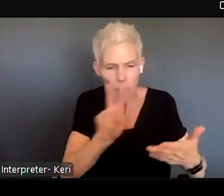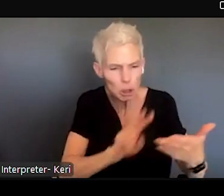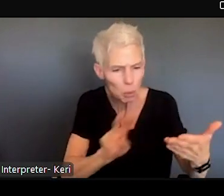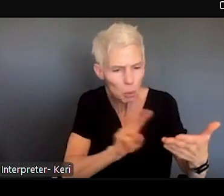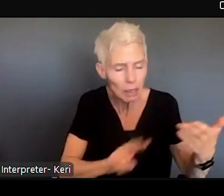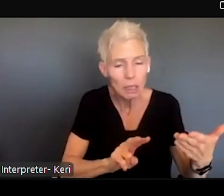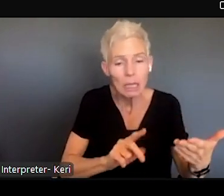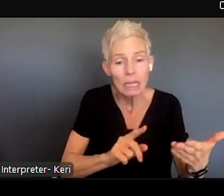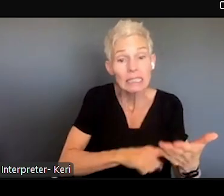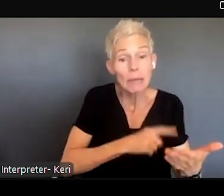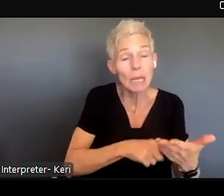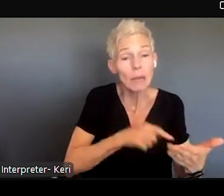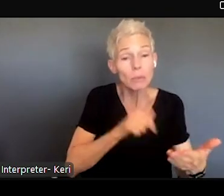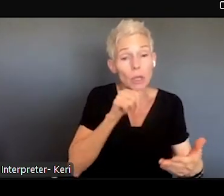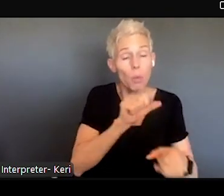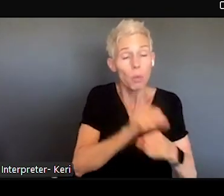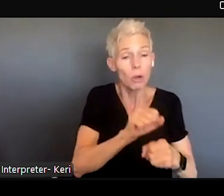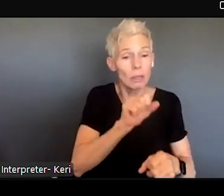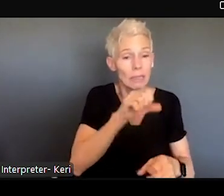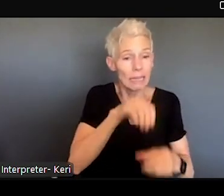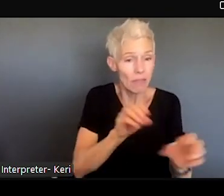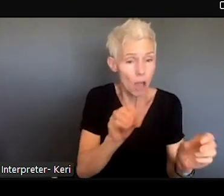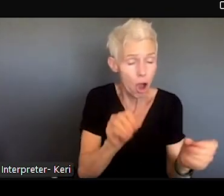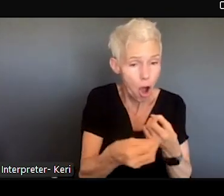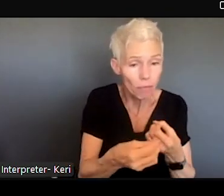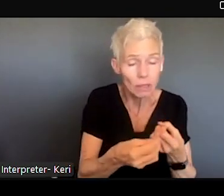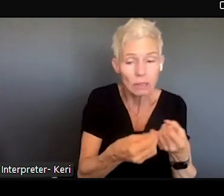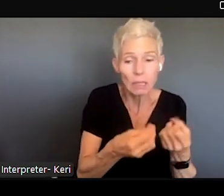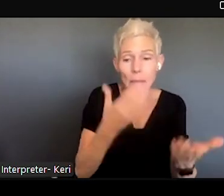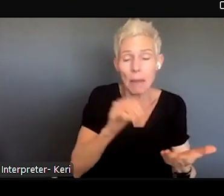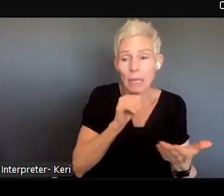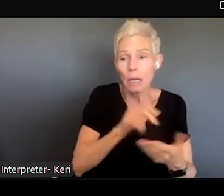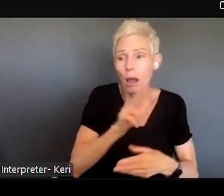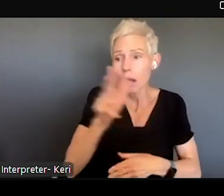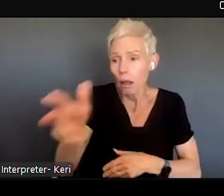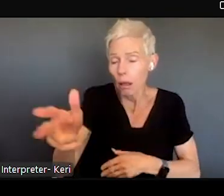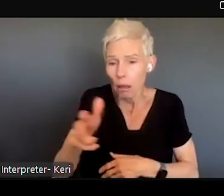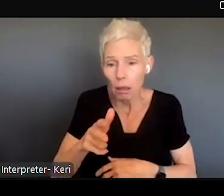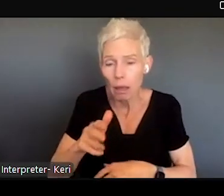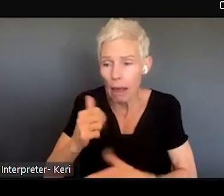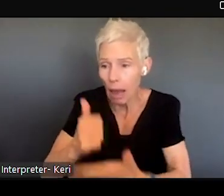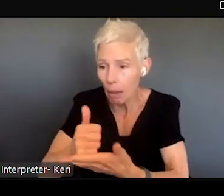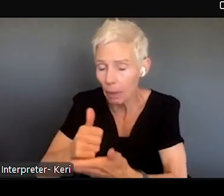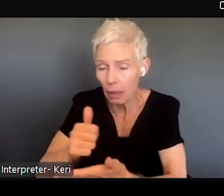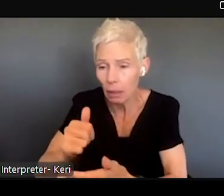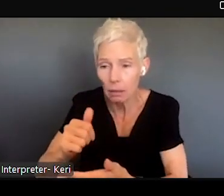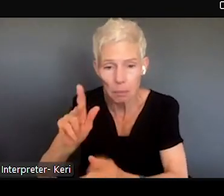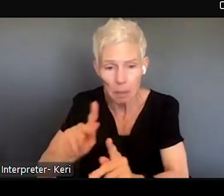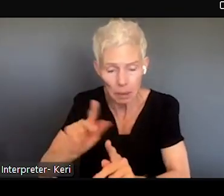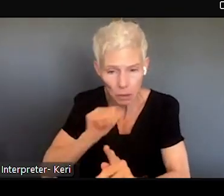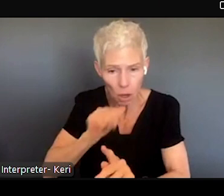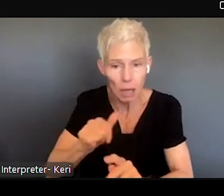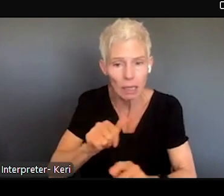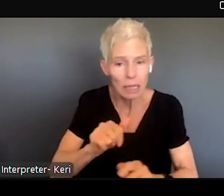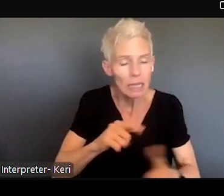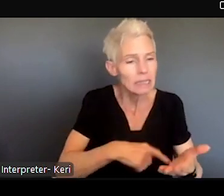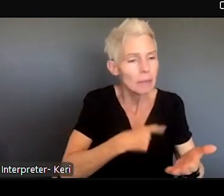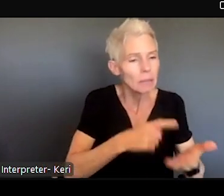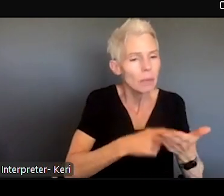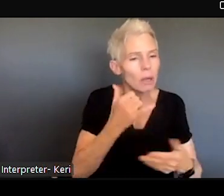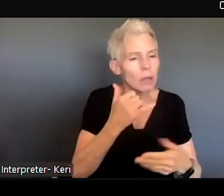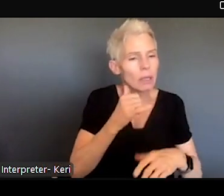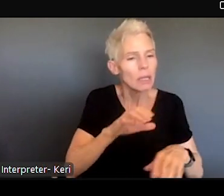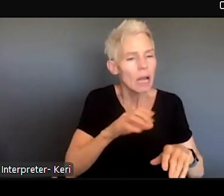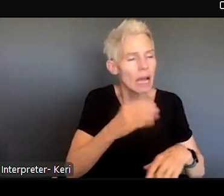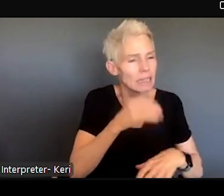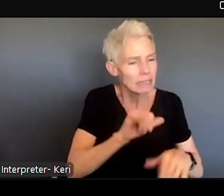office going out on runs actively, we're doing our caring contacts from home, which are like follow-up calls